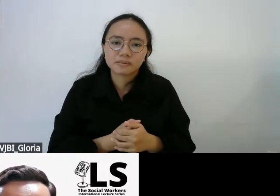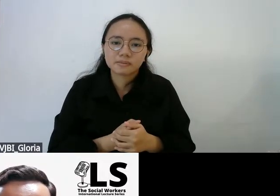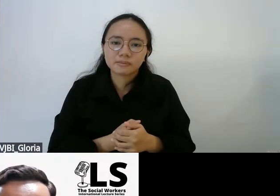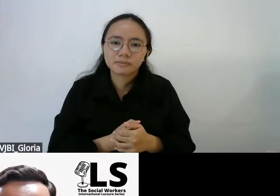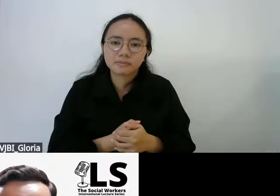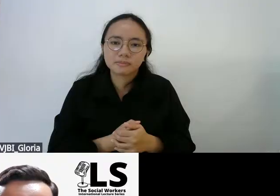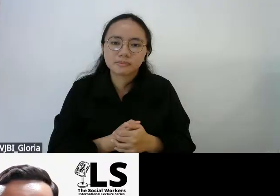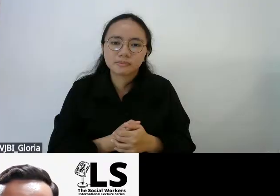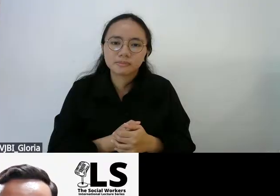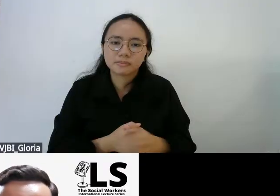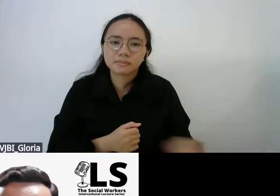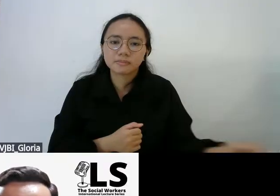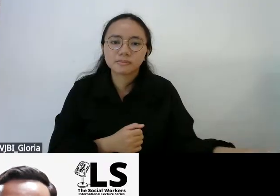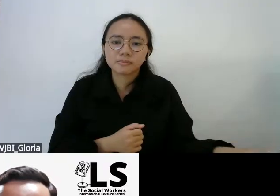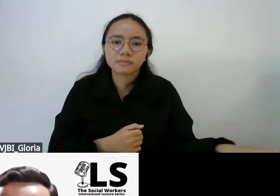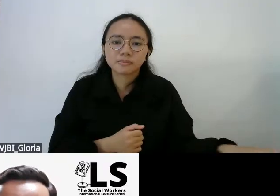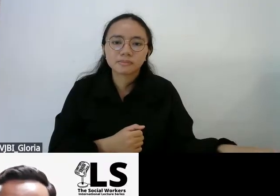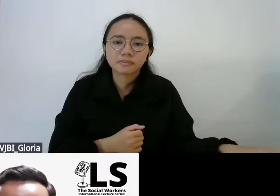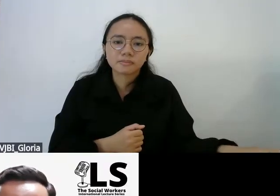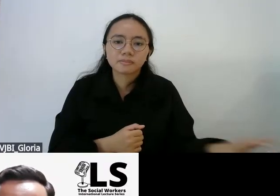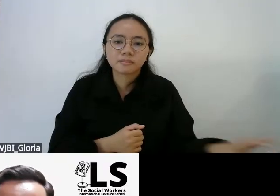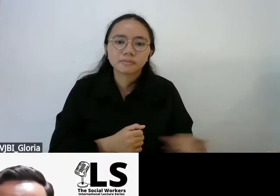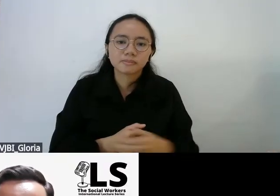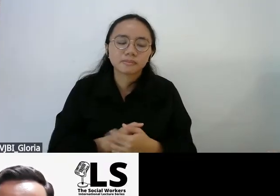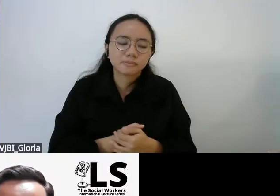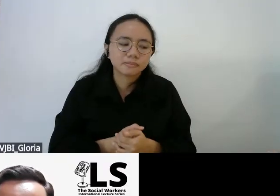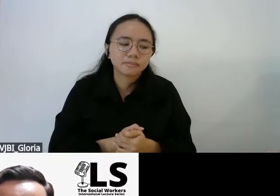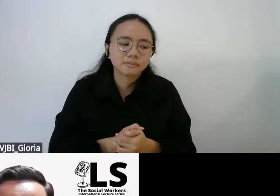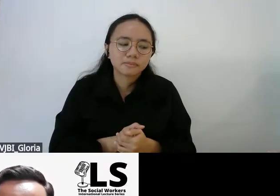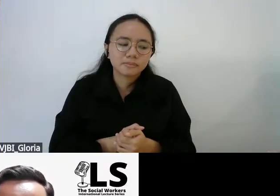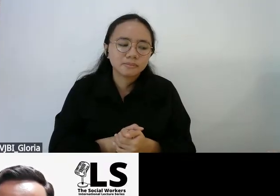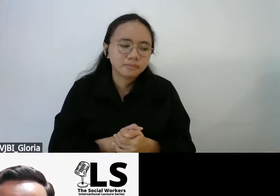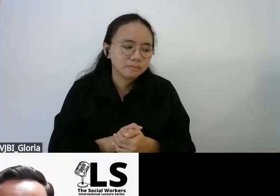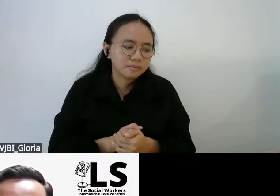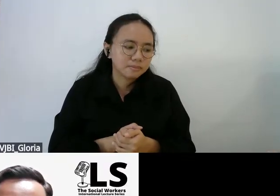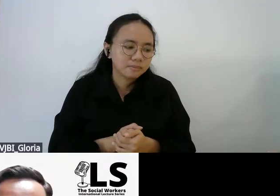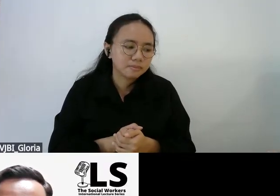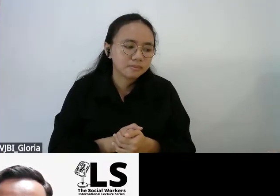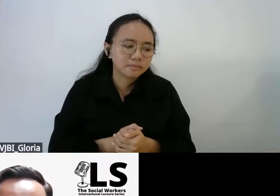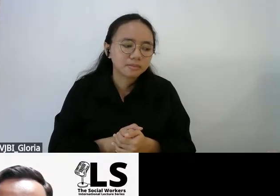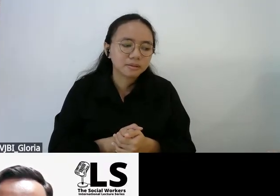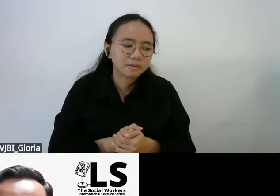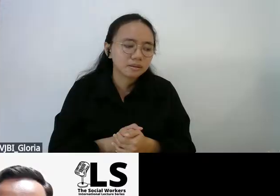I think I probably got away from whatever the question was.